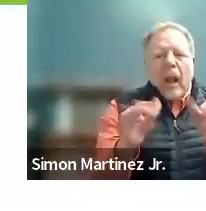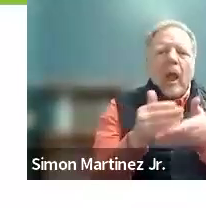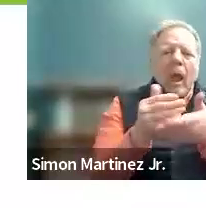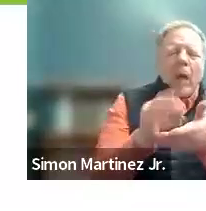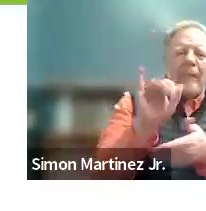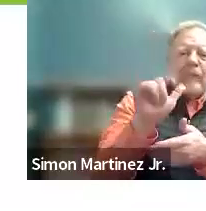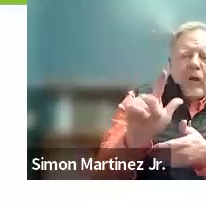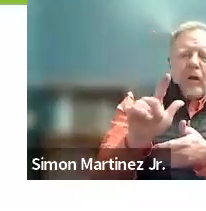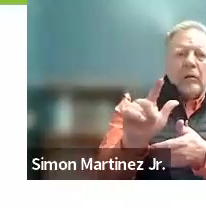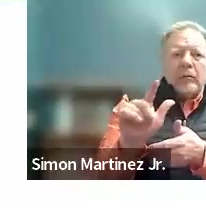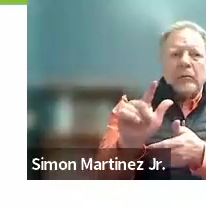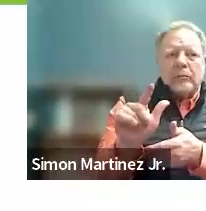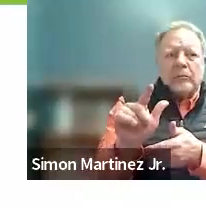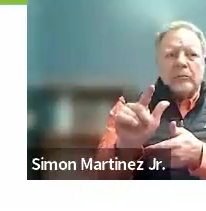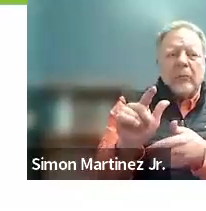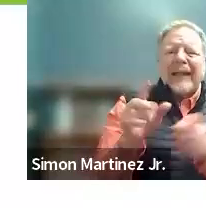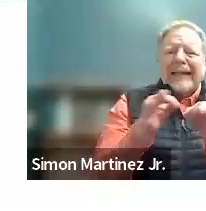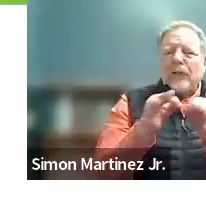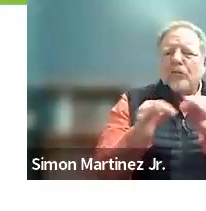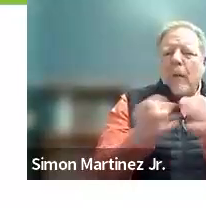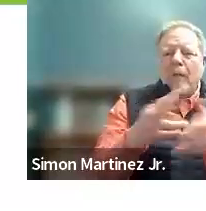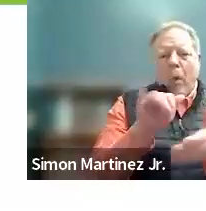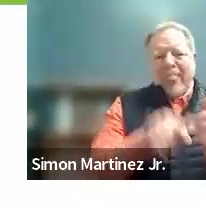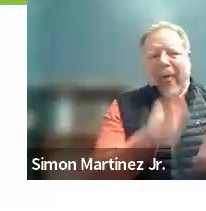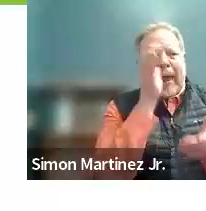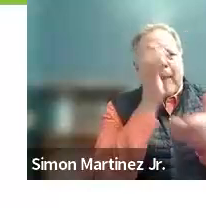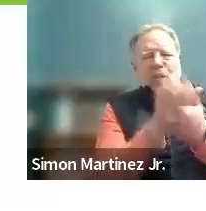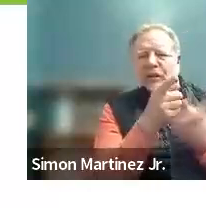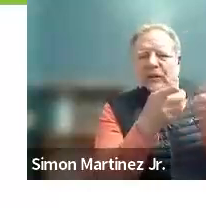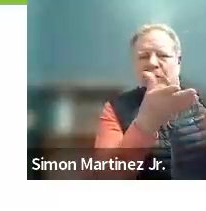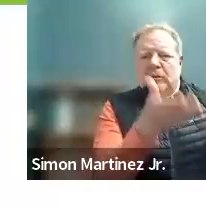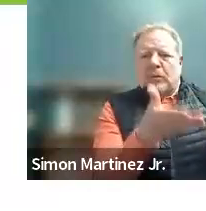helpful uh, description of what that image is.